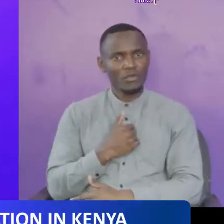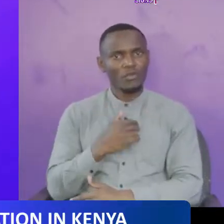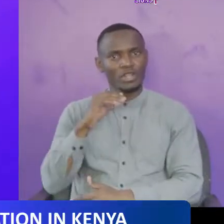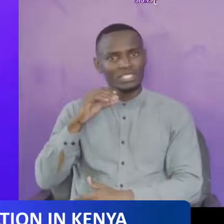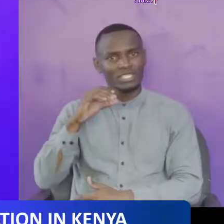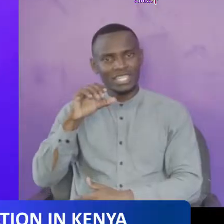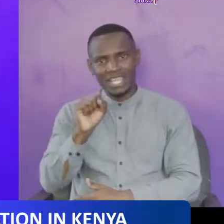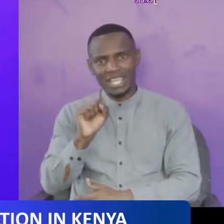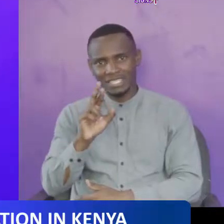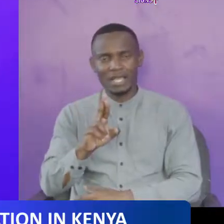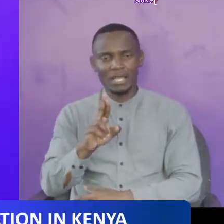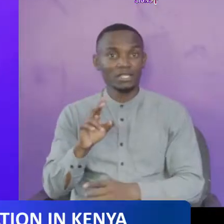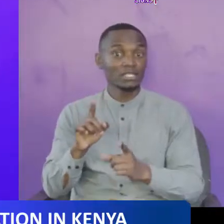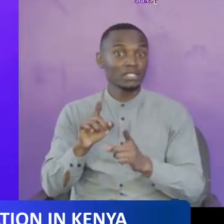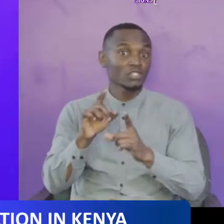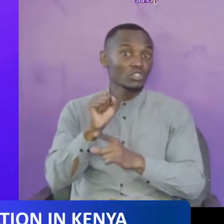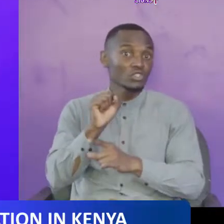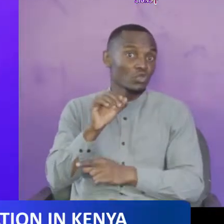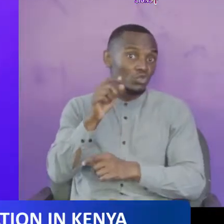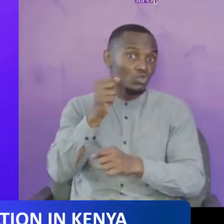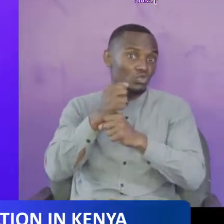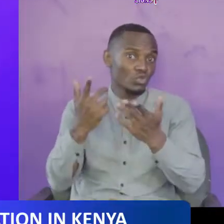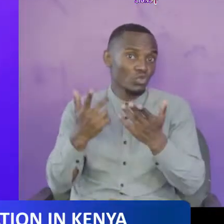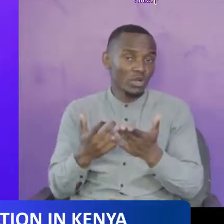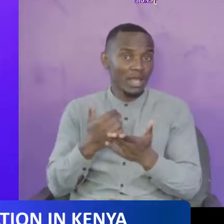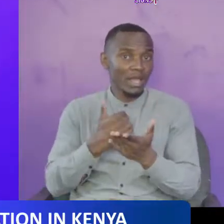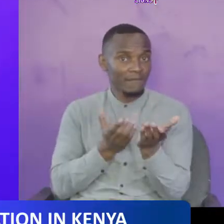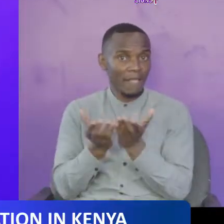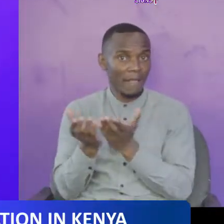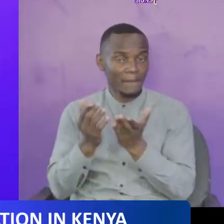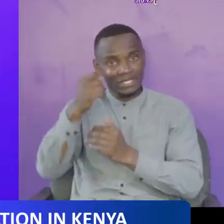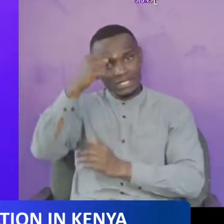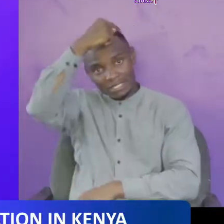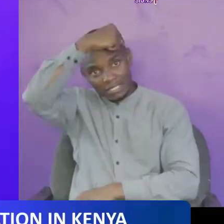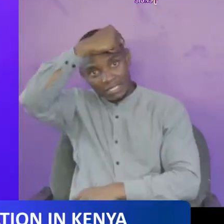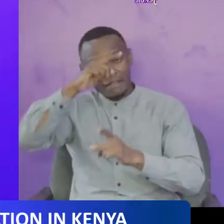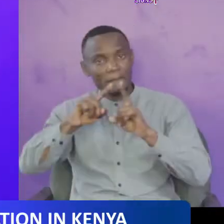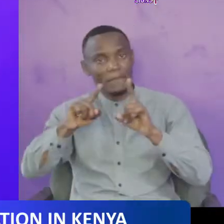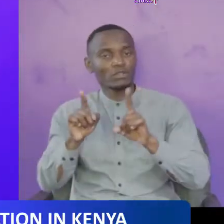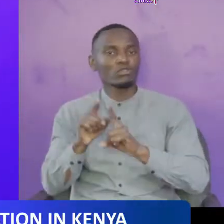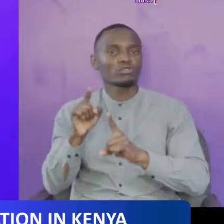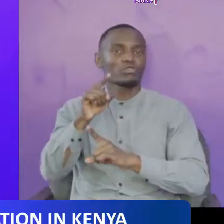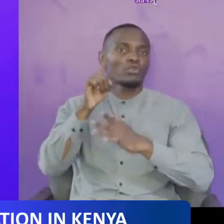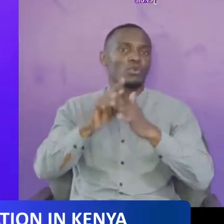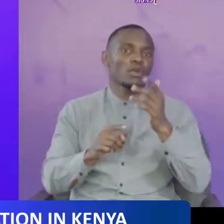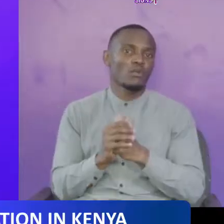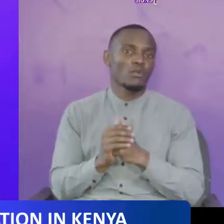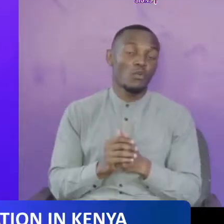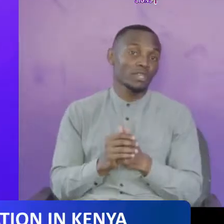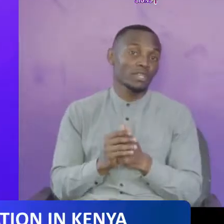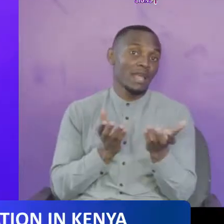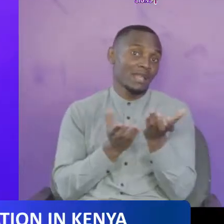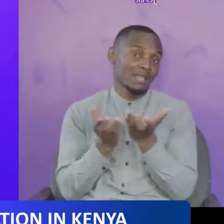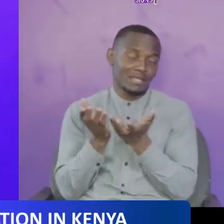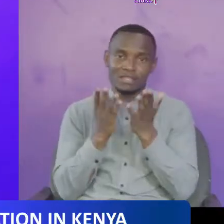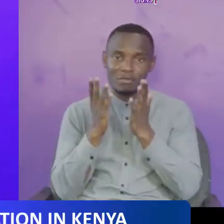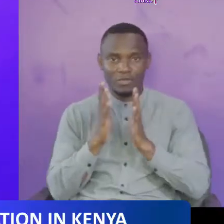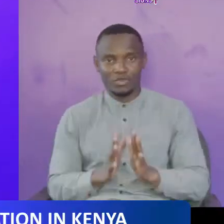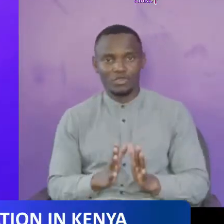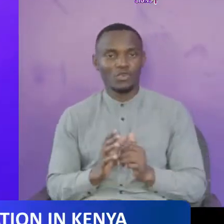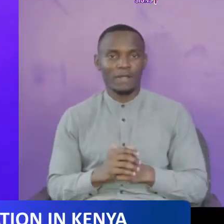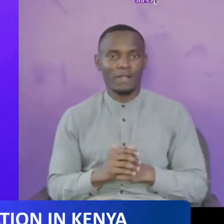with a business degree. But guess what? You're an entrepreneur in something totally, you find that